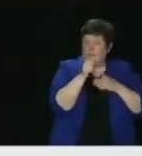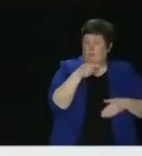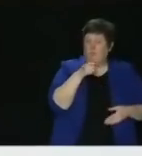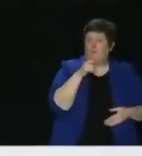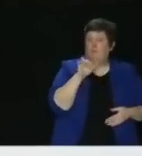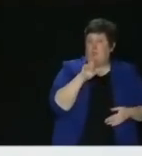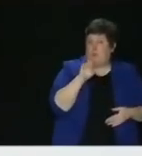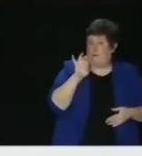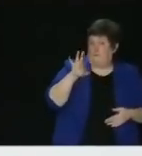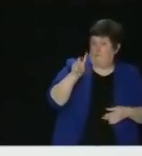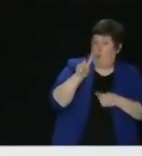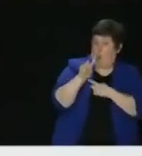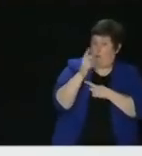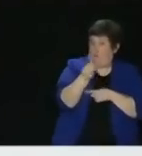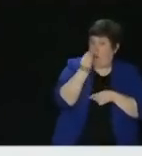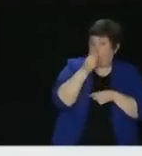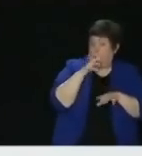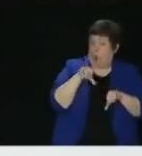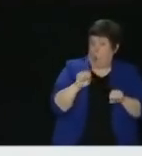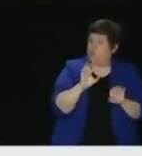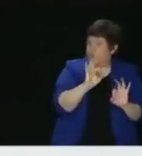allow us